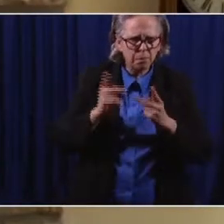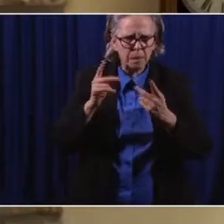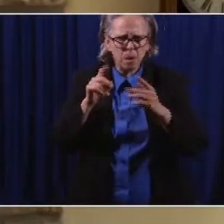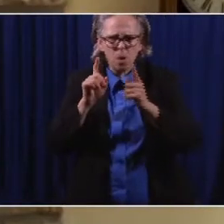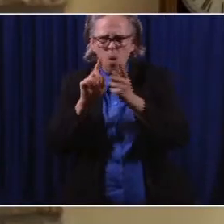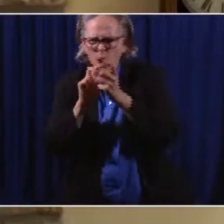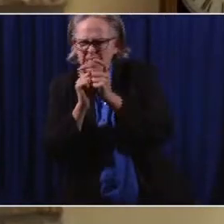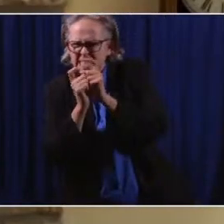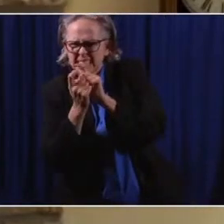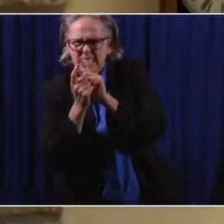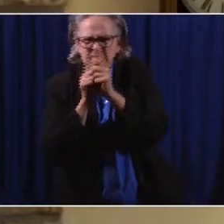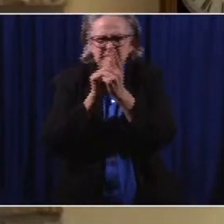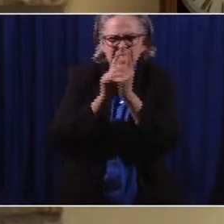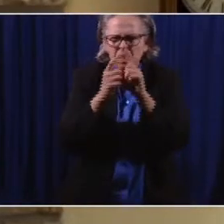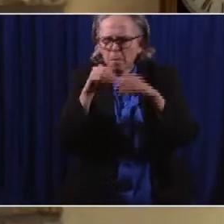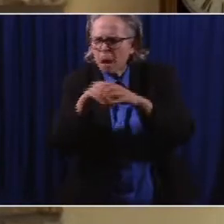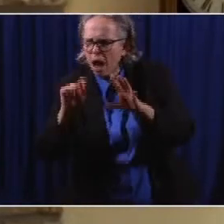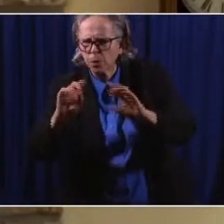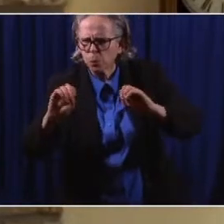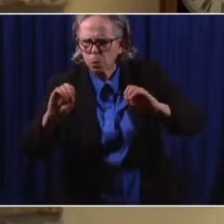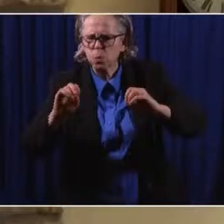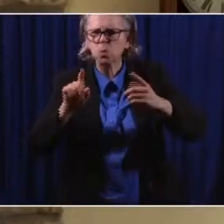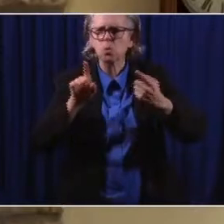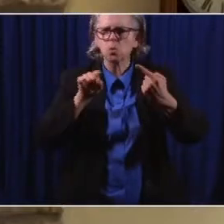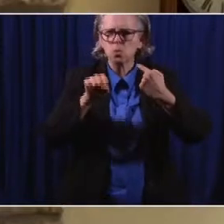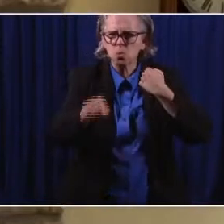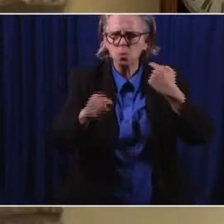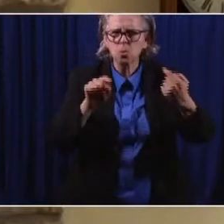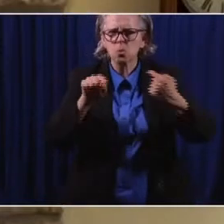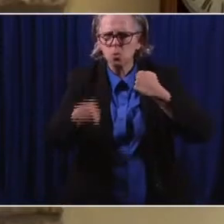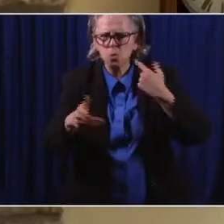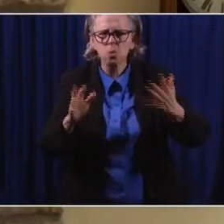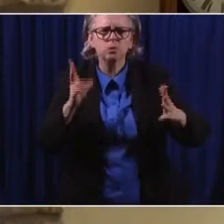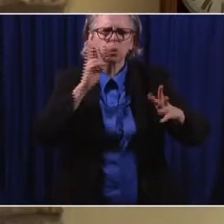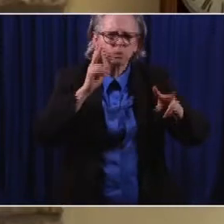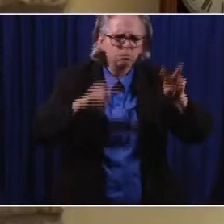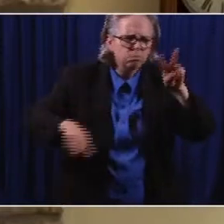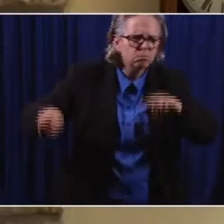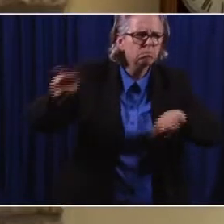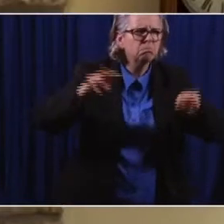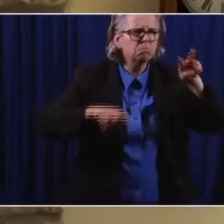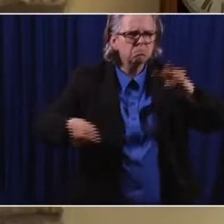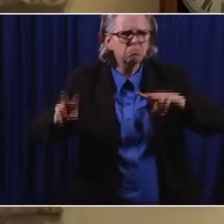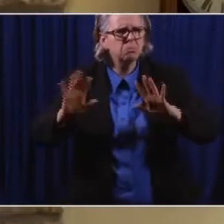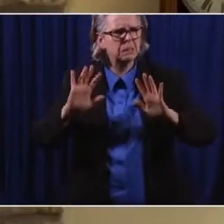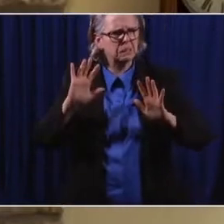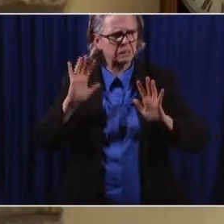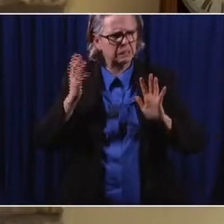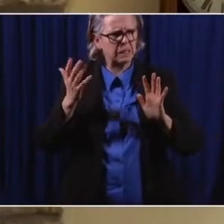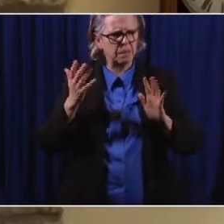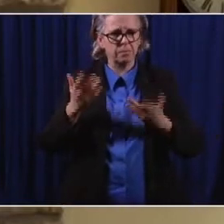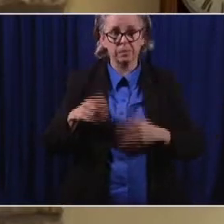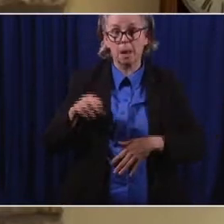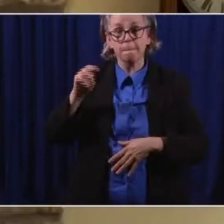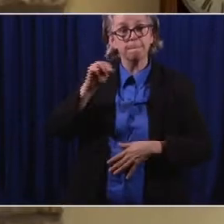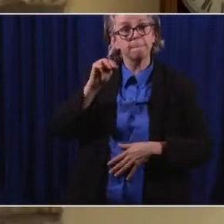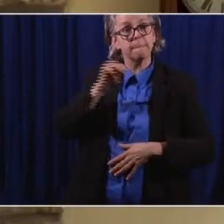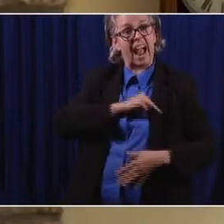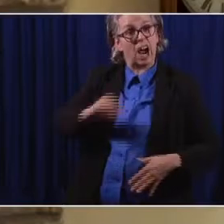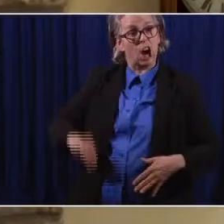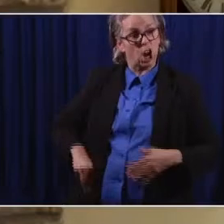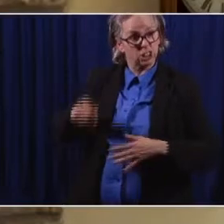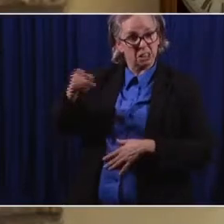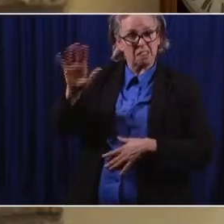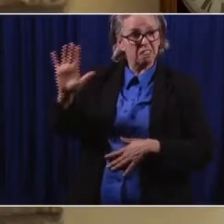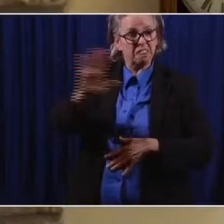there and were able to observe that. The mayors and their health departments, we were able to